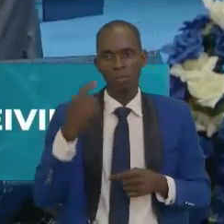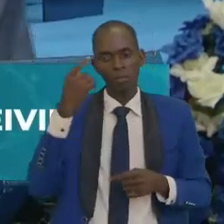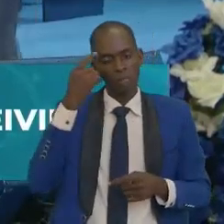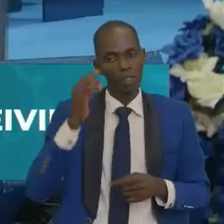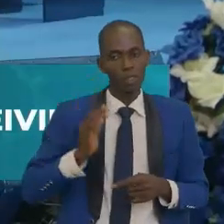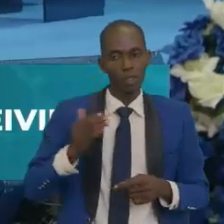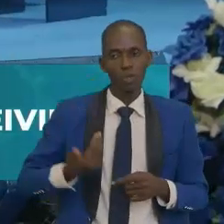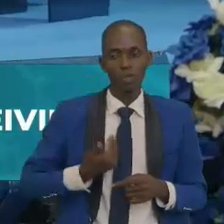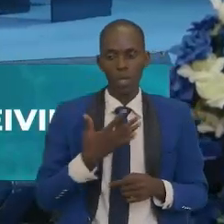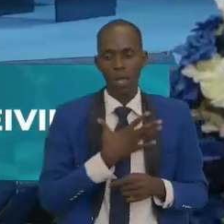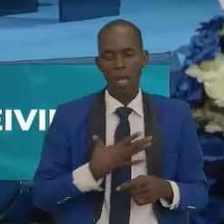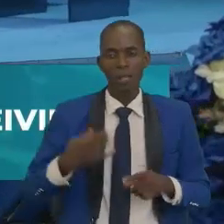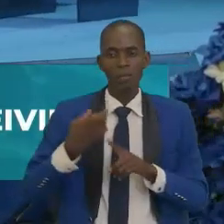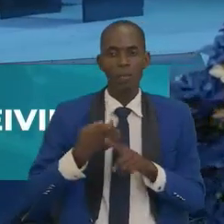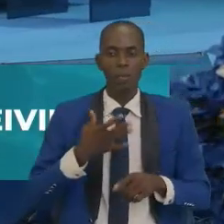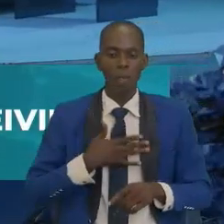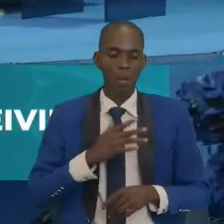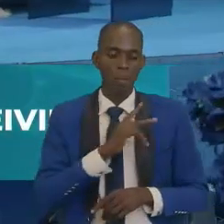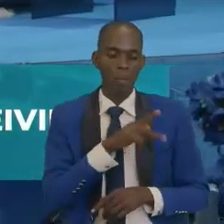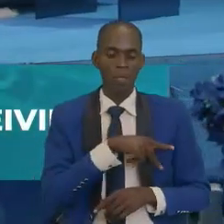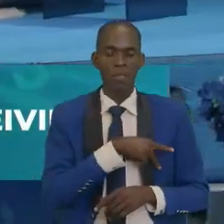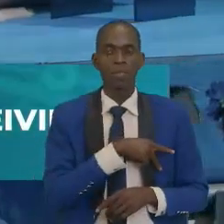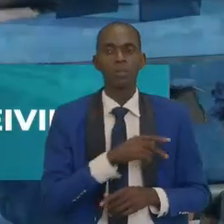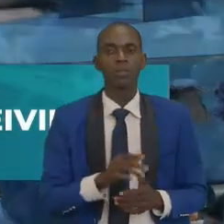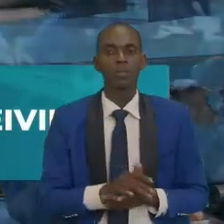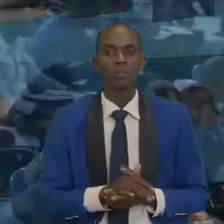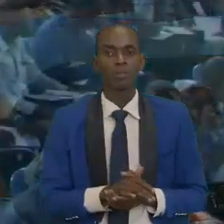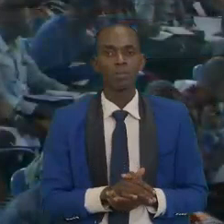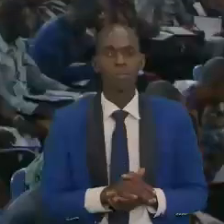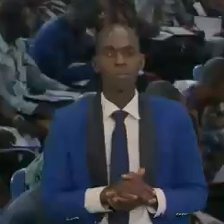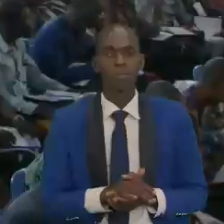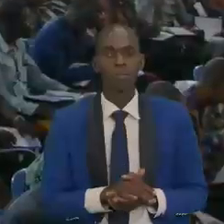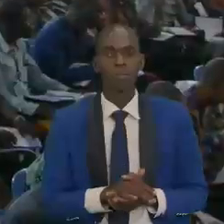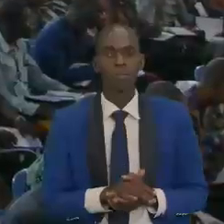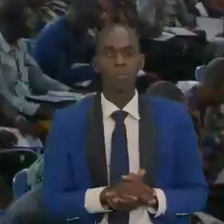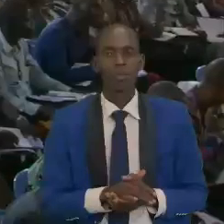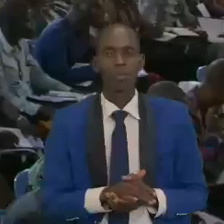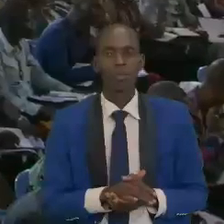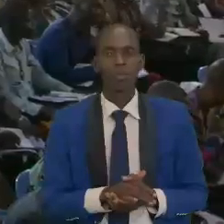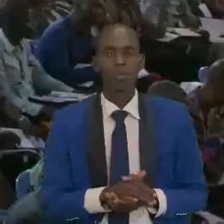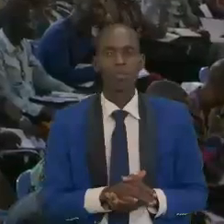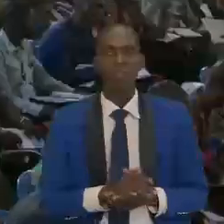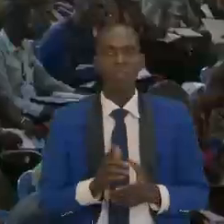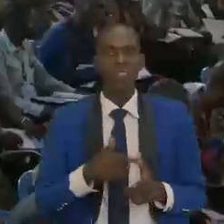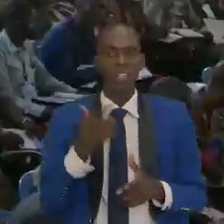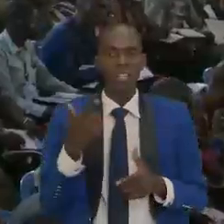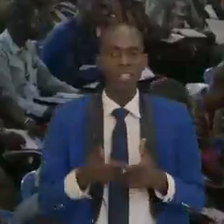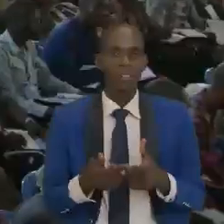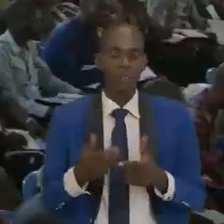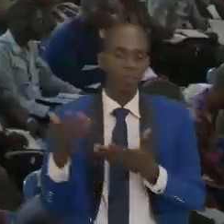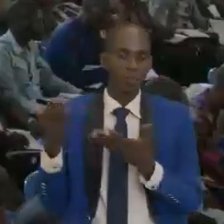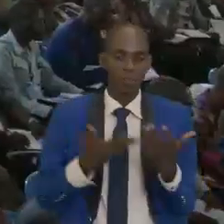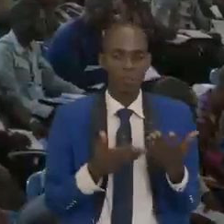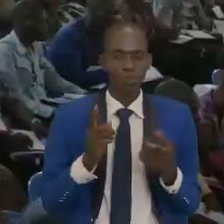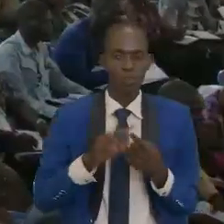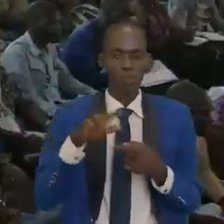personality, then it brings to your heart, to your soul,